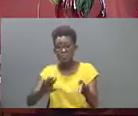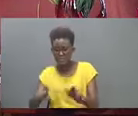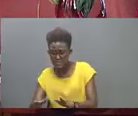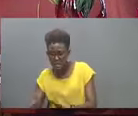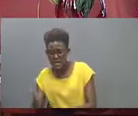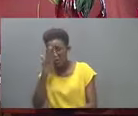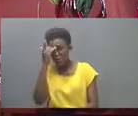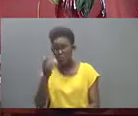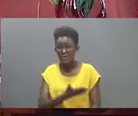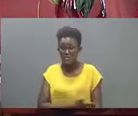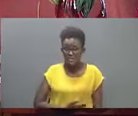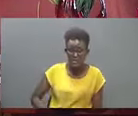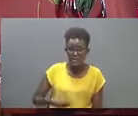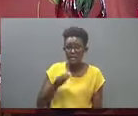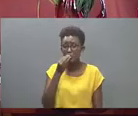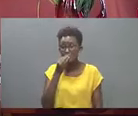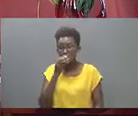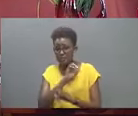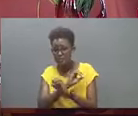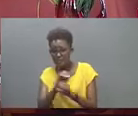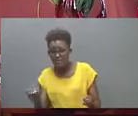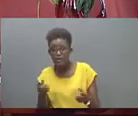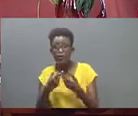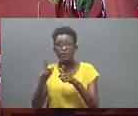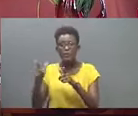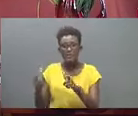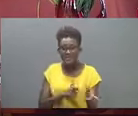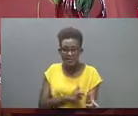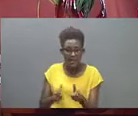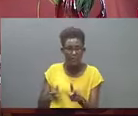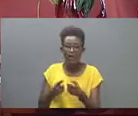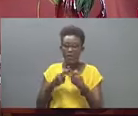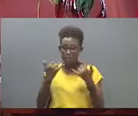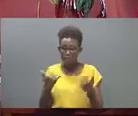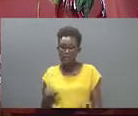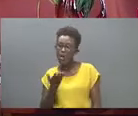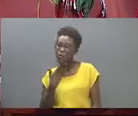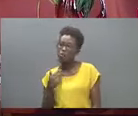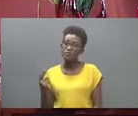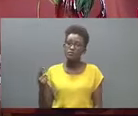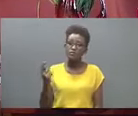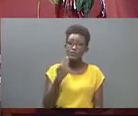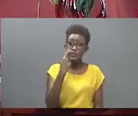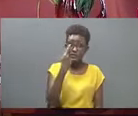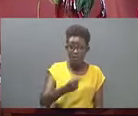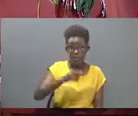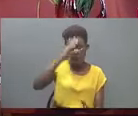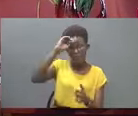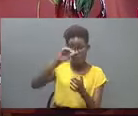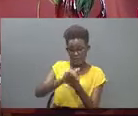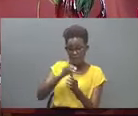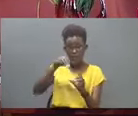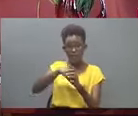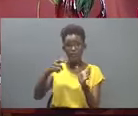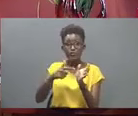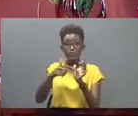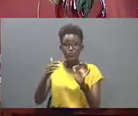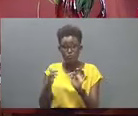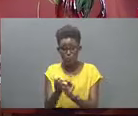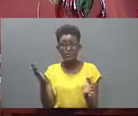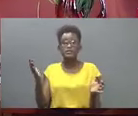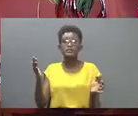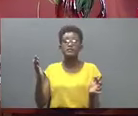hunger, dying of wars. But I want to say we have come to believe in Christ Jesus. We have our